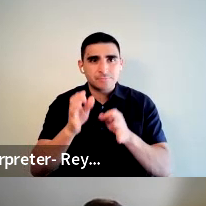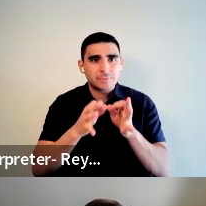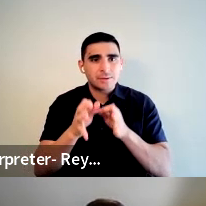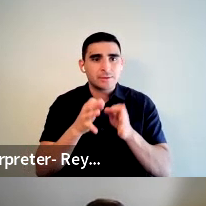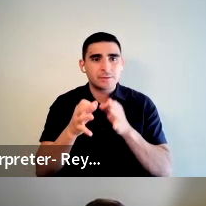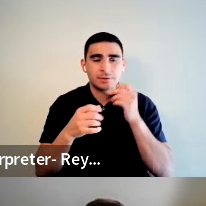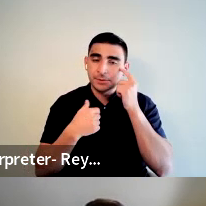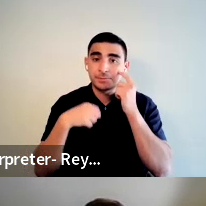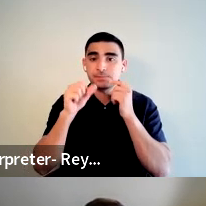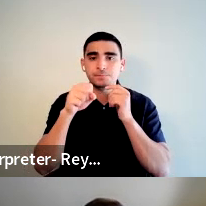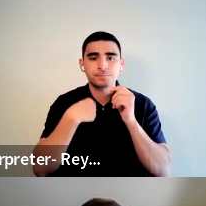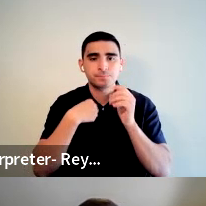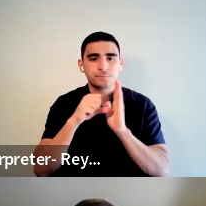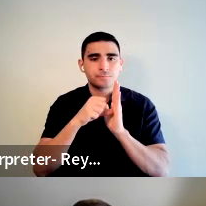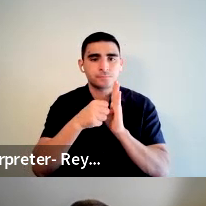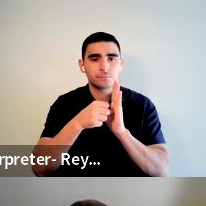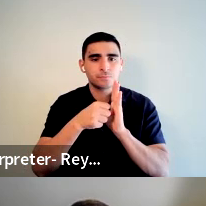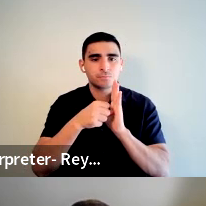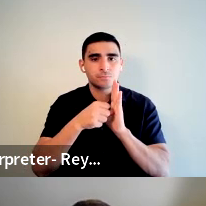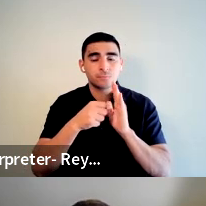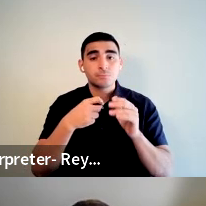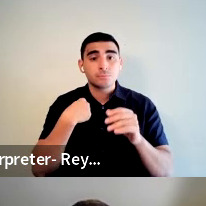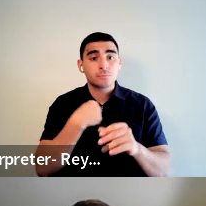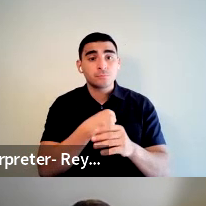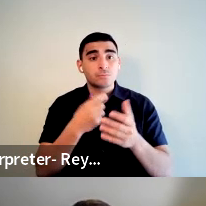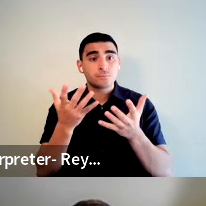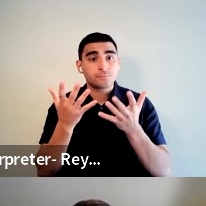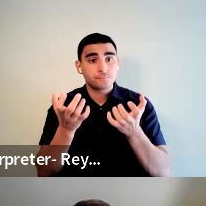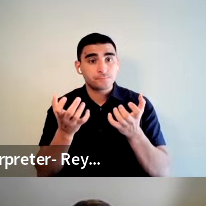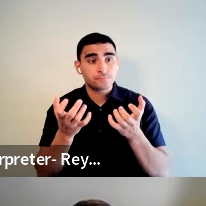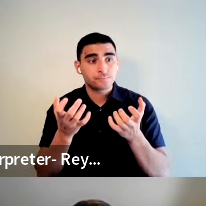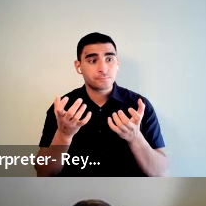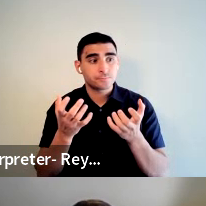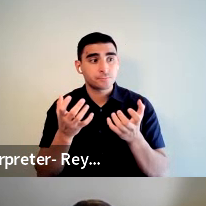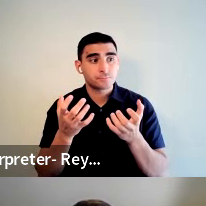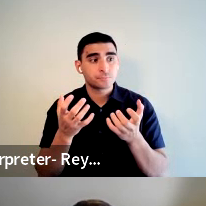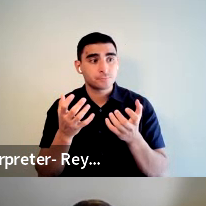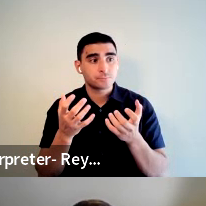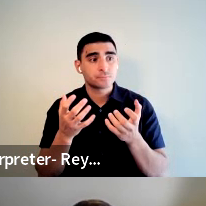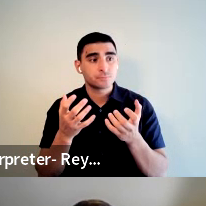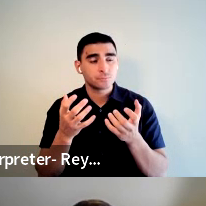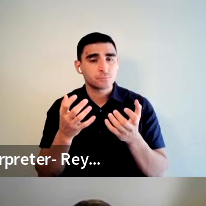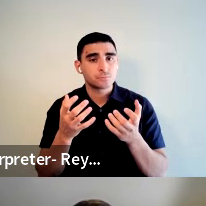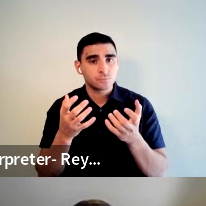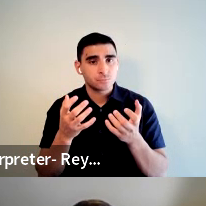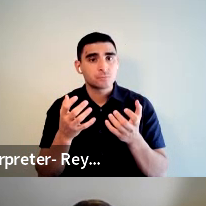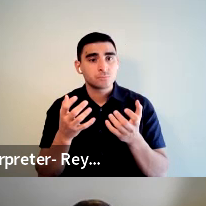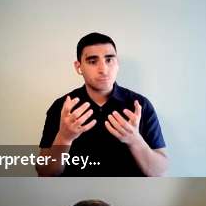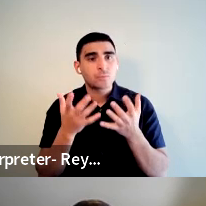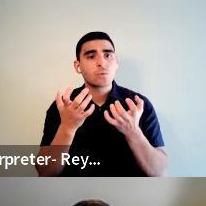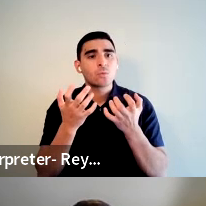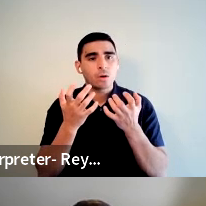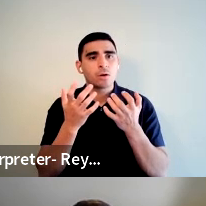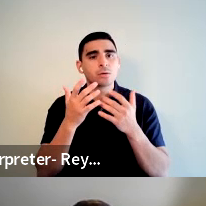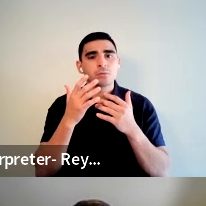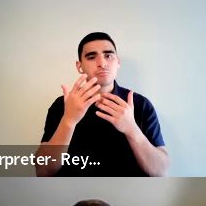want to highlight and emphasize that while we want it to be there to be more comfortable access